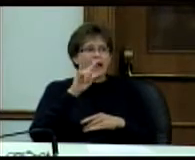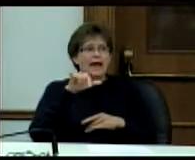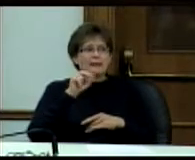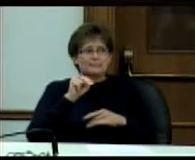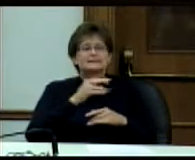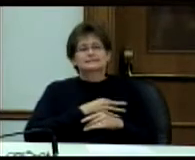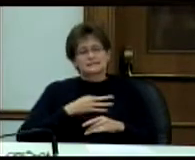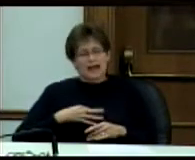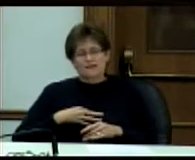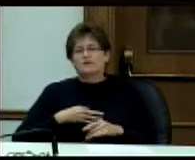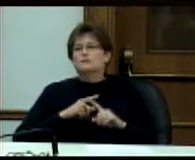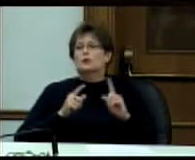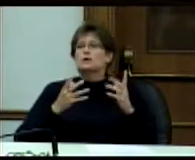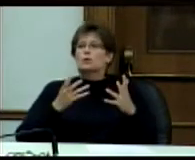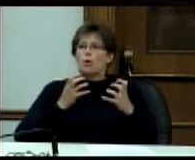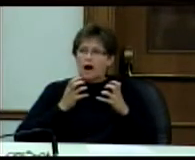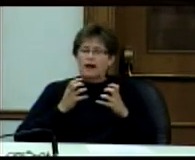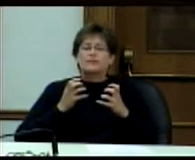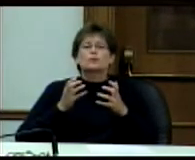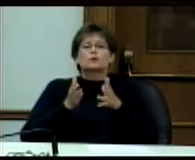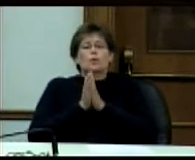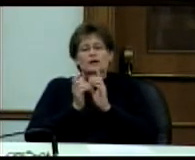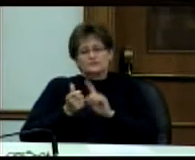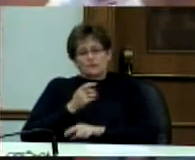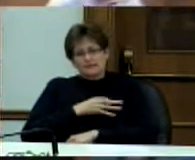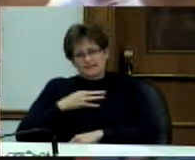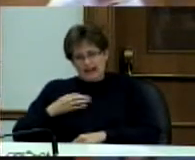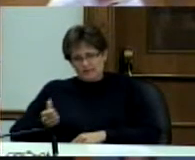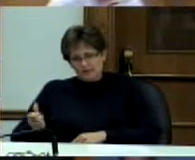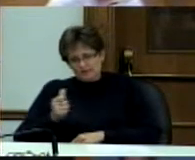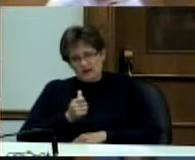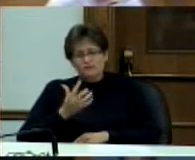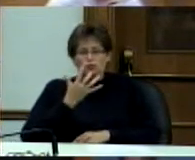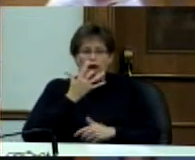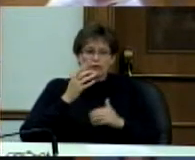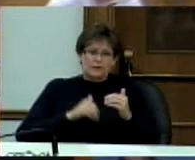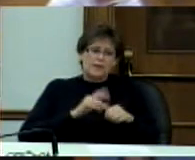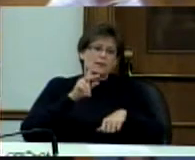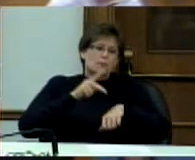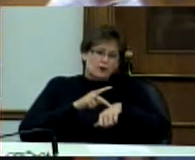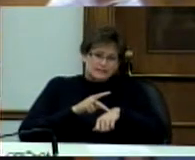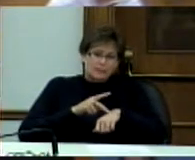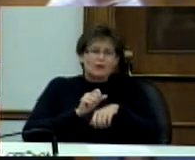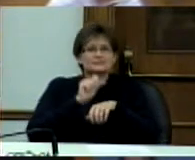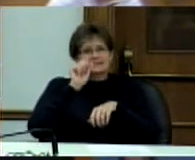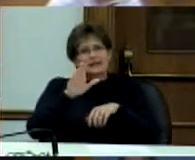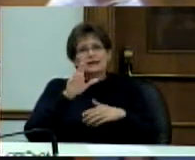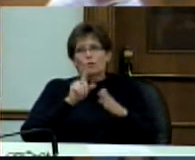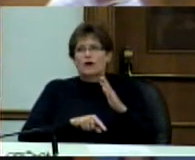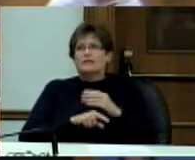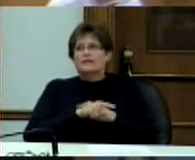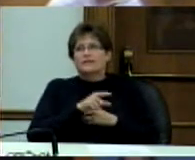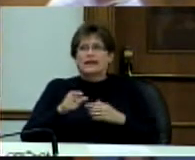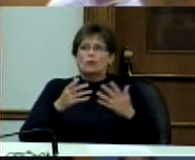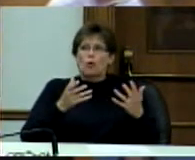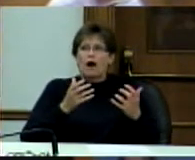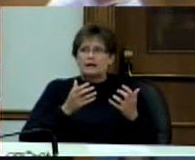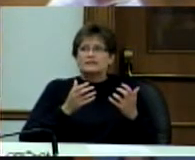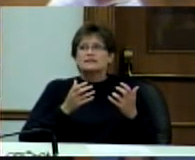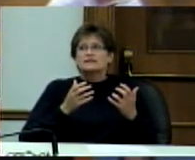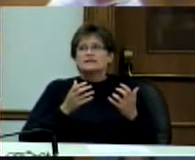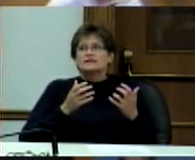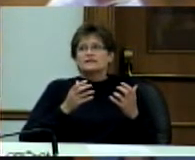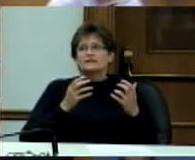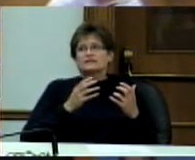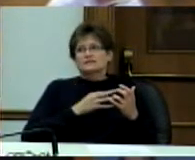but we did want it to come from our staff. Instead of our principals submitting what they wanted